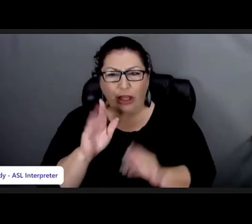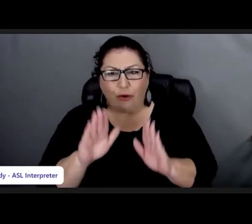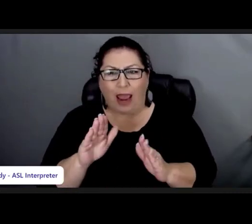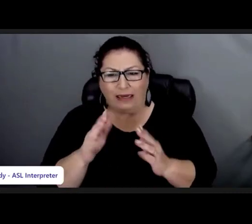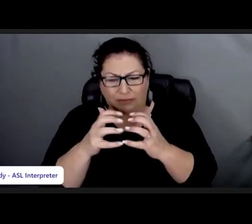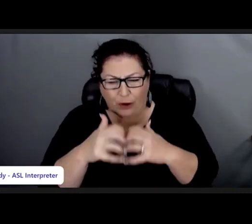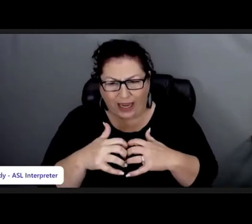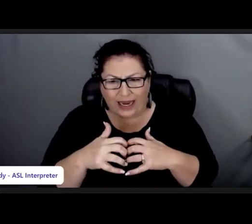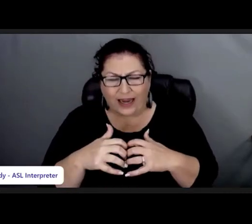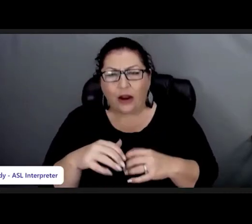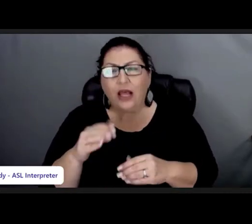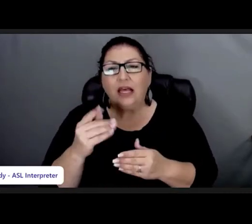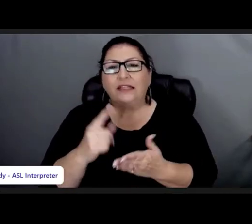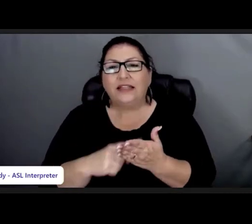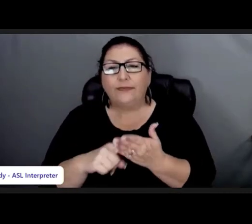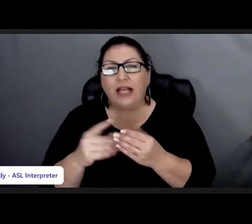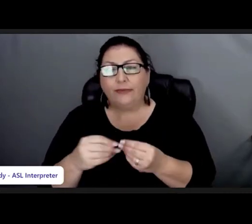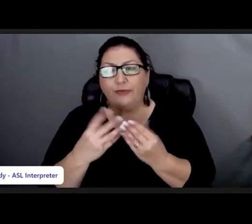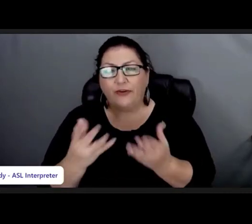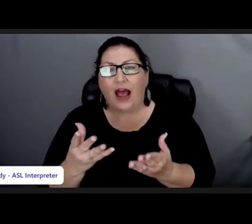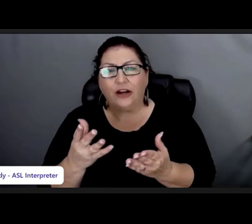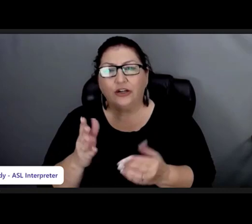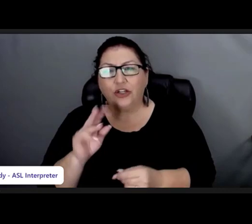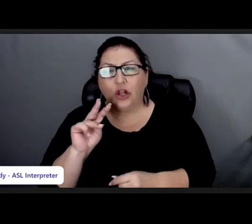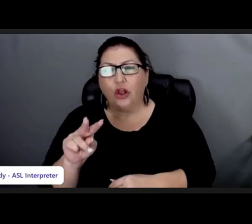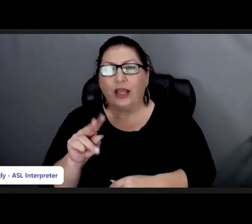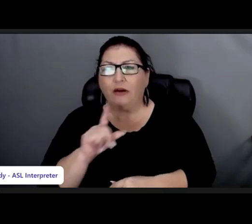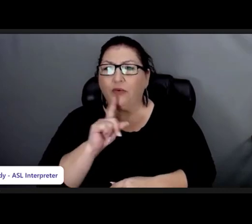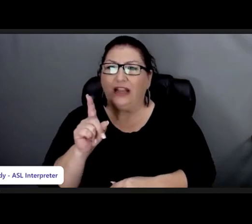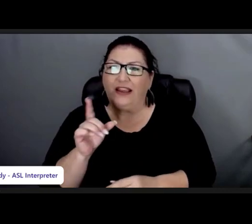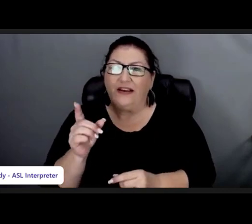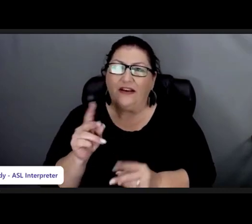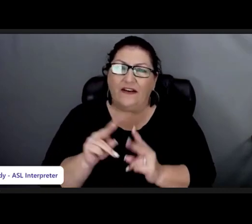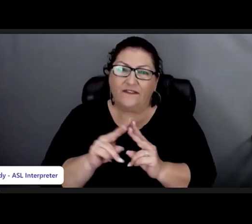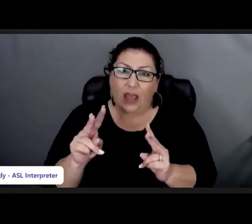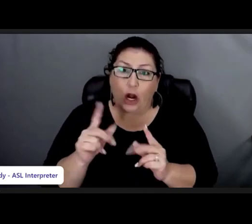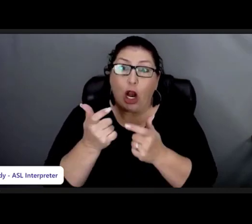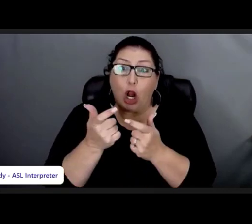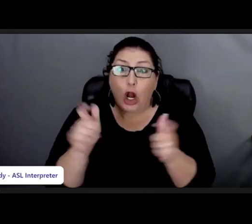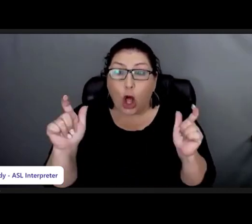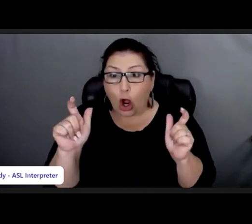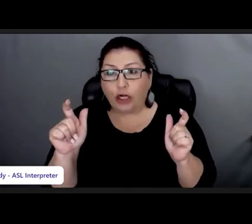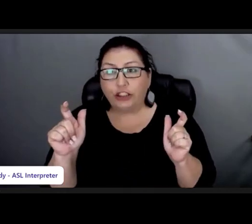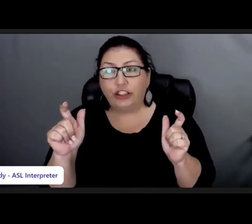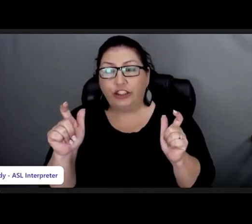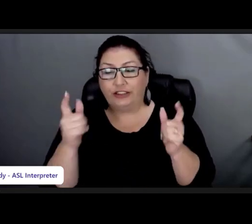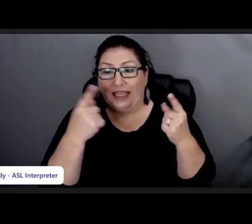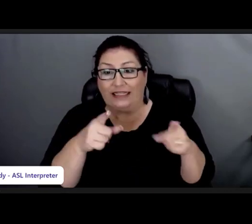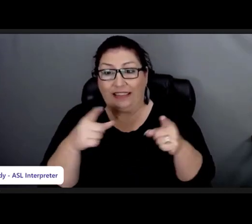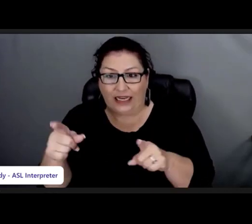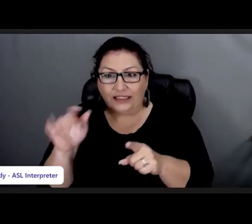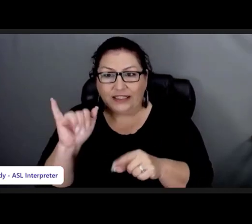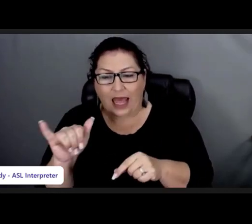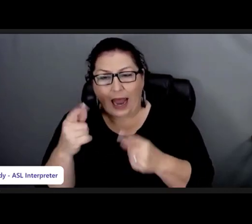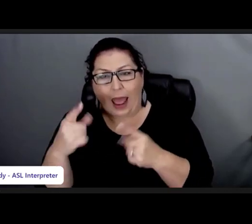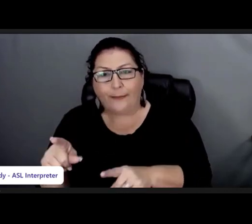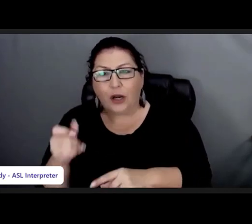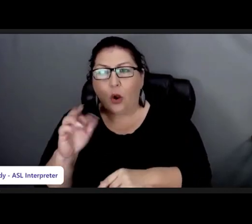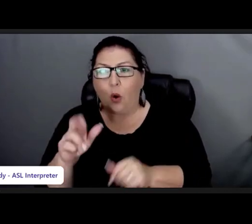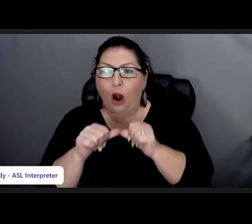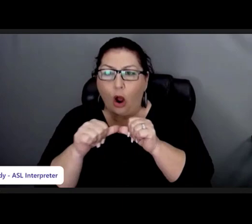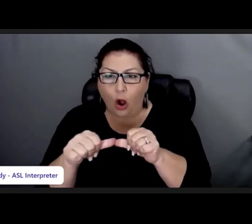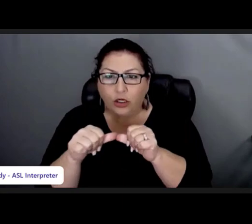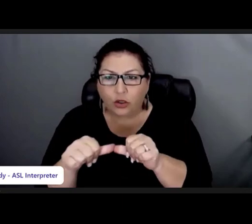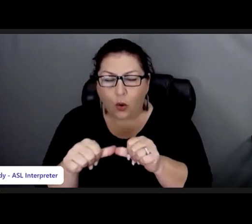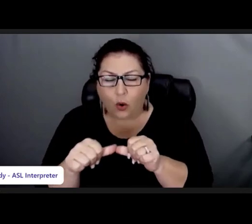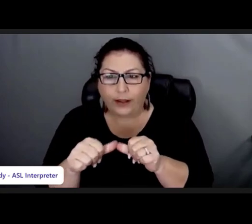our providers are looking at trauma like those very large incidents that happened or ongoing